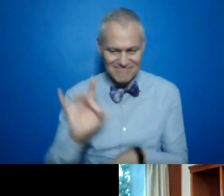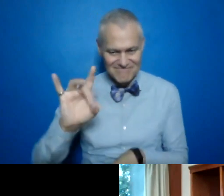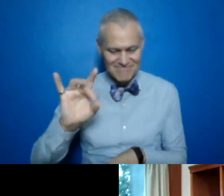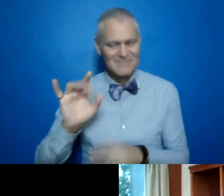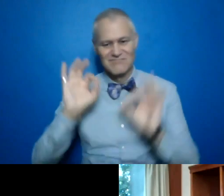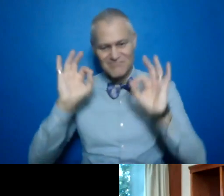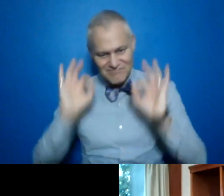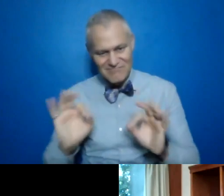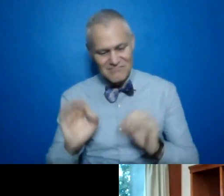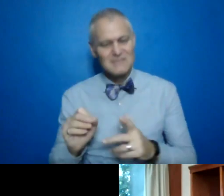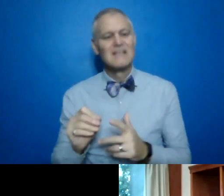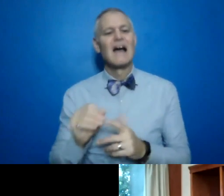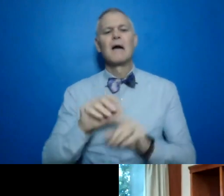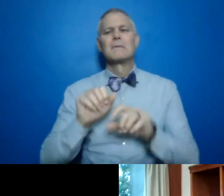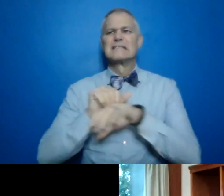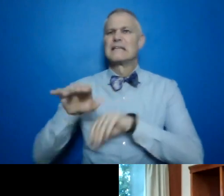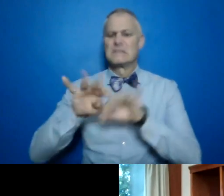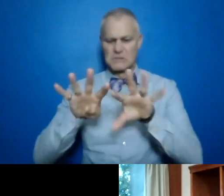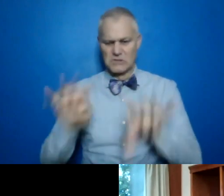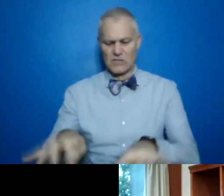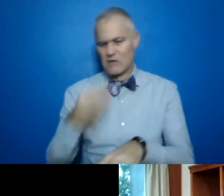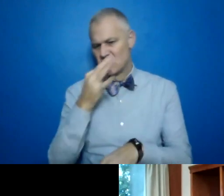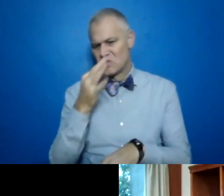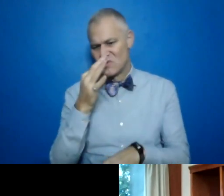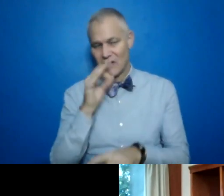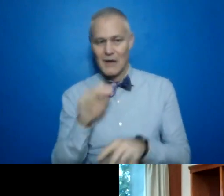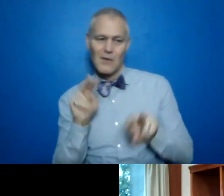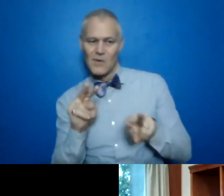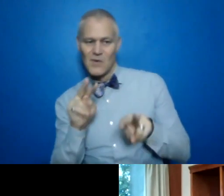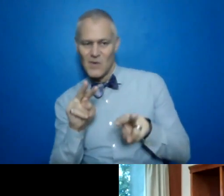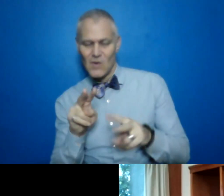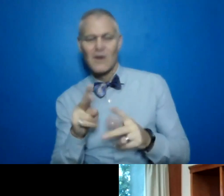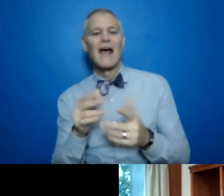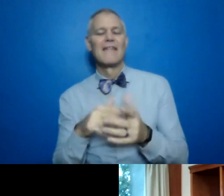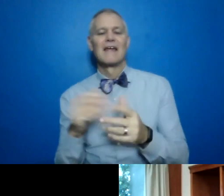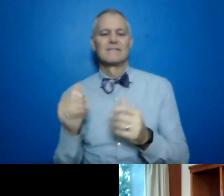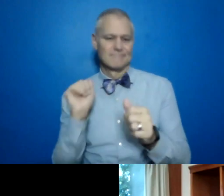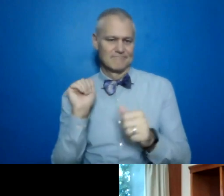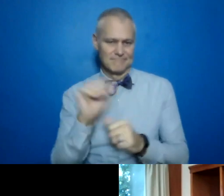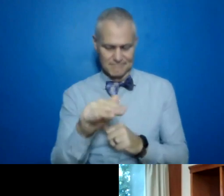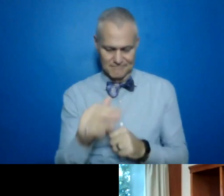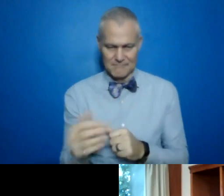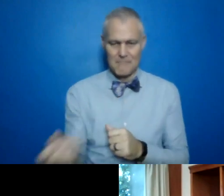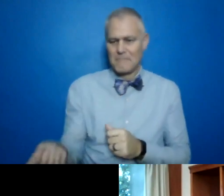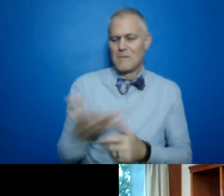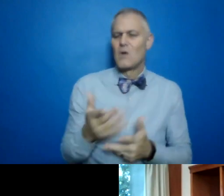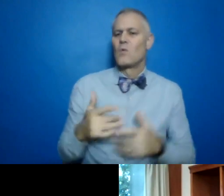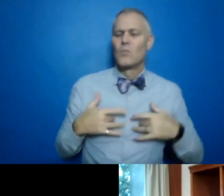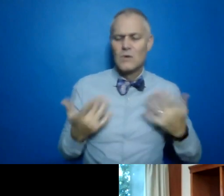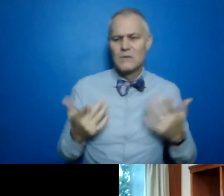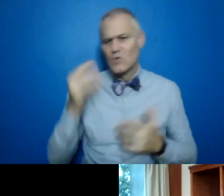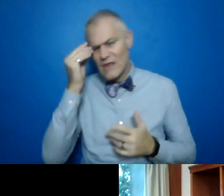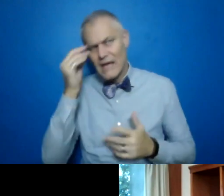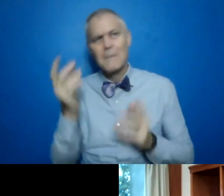will be sending out a survey sometime soon, so please keep an eye out for that and let us know what you think and what you'd like to see more